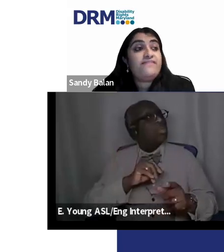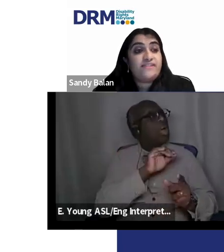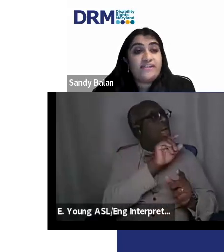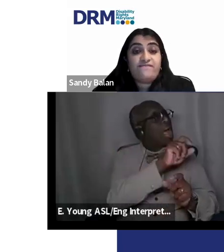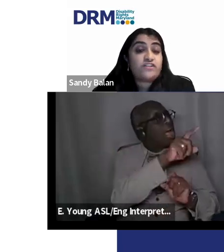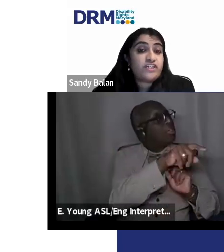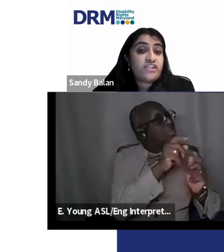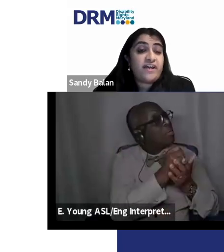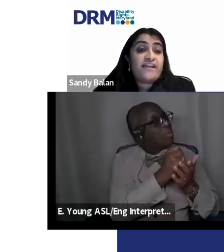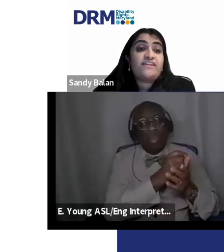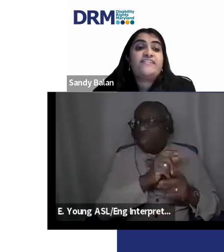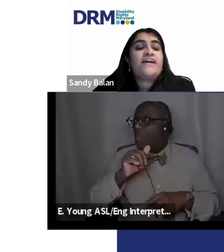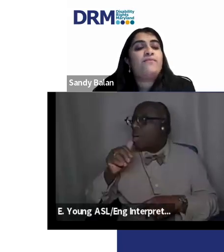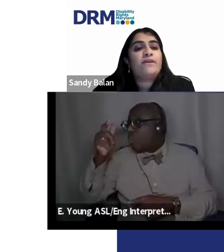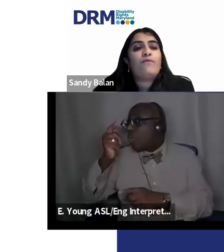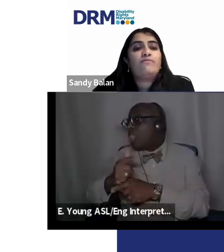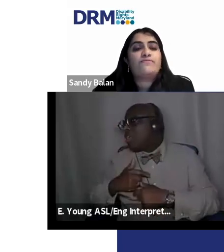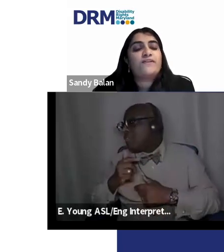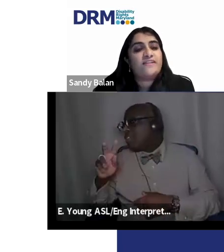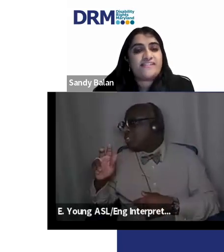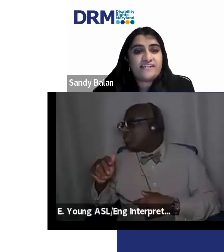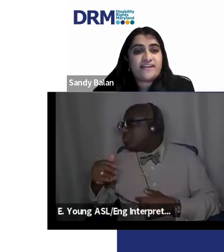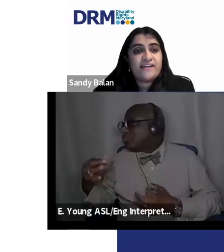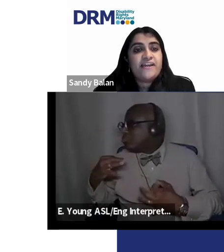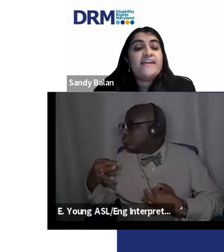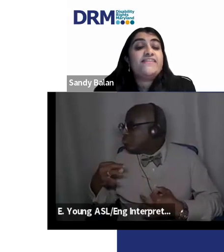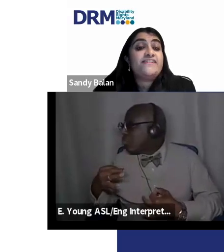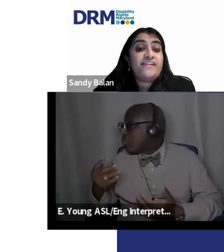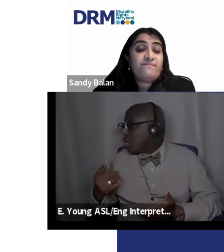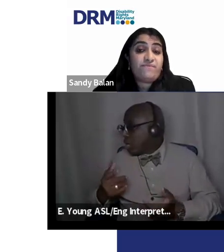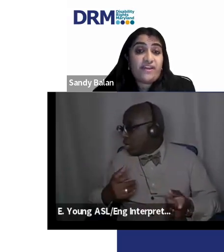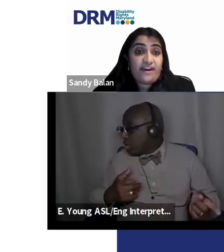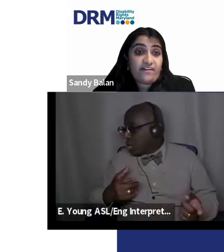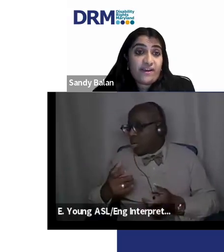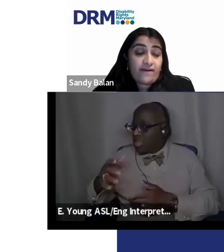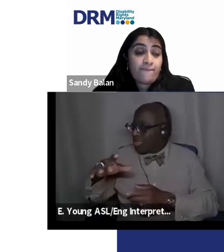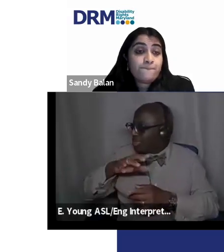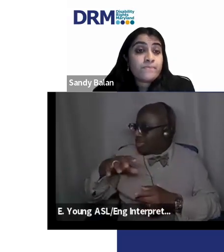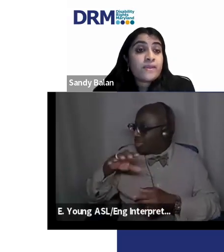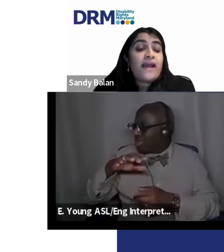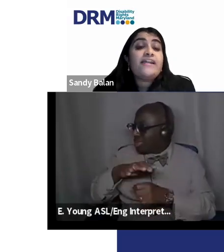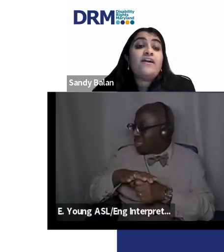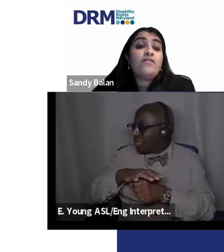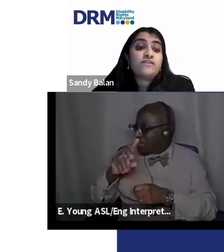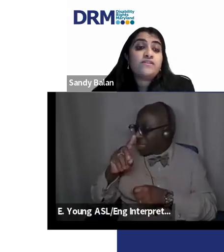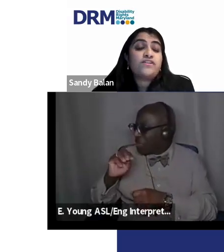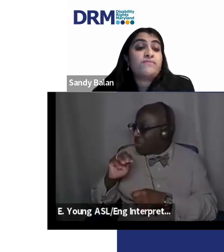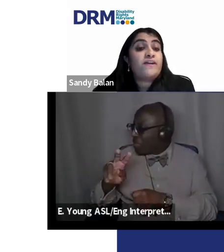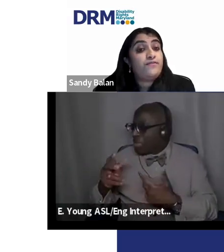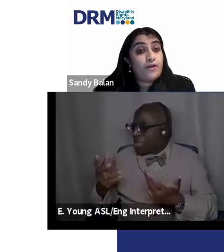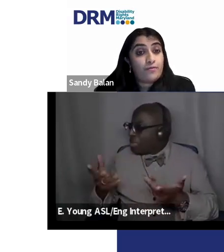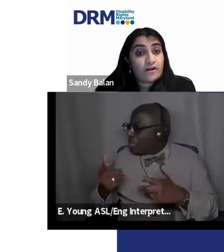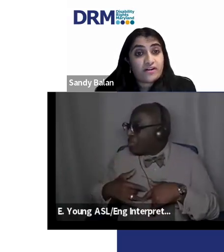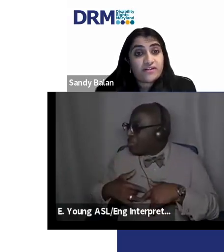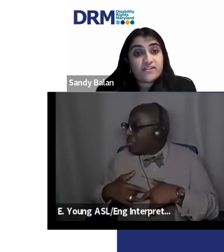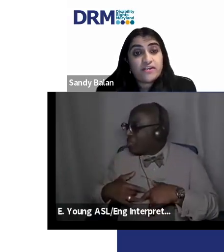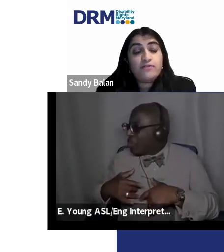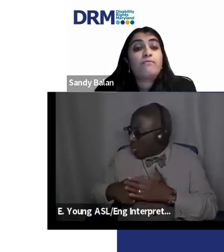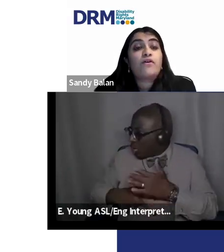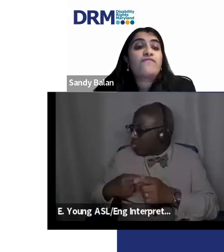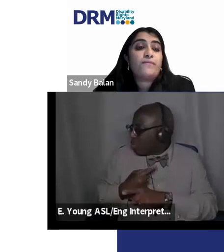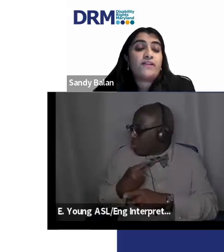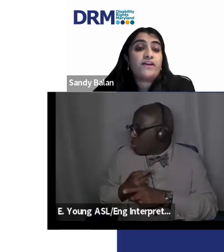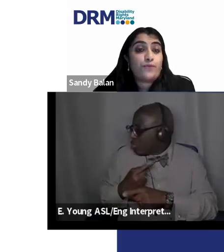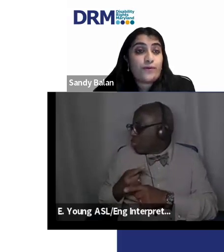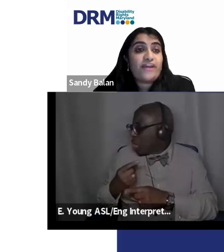brother who lived in Virginia and could tell me what was realistic in the DMV area. And I also turned to my new coworkers